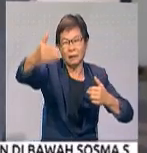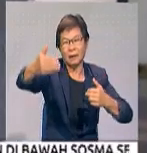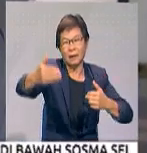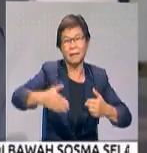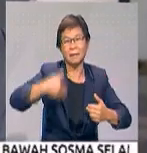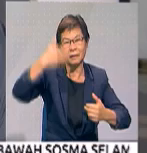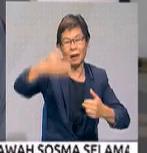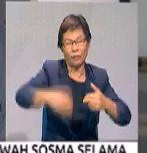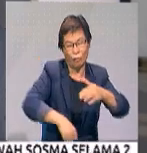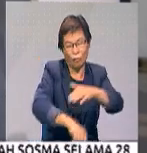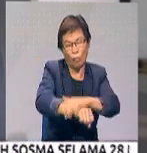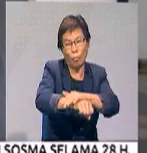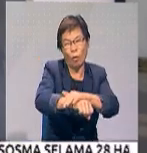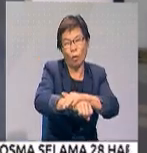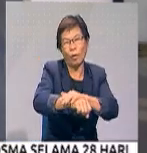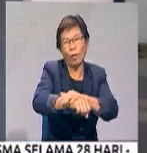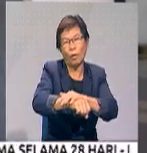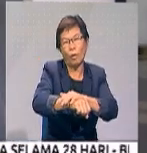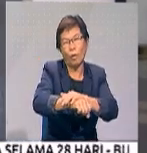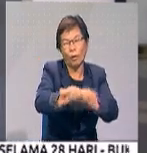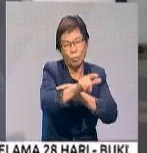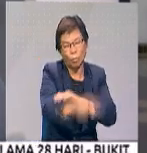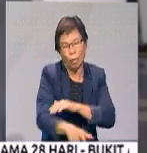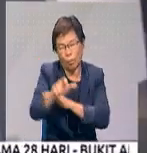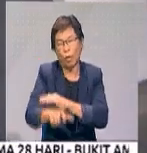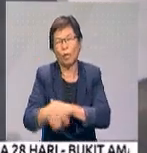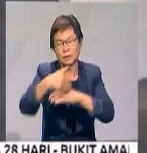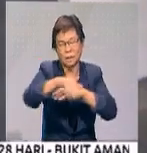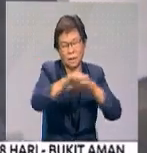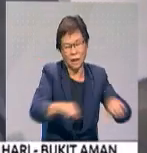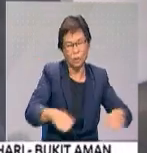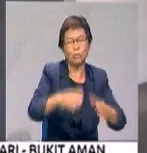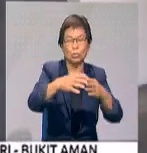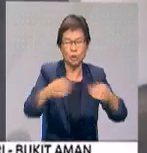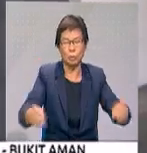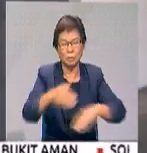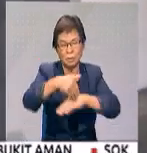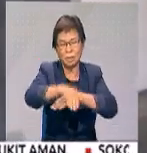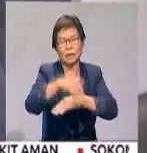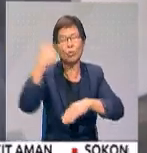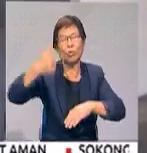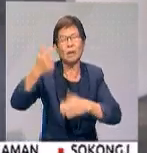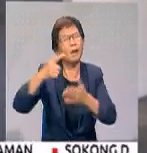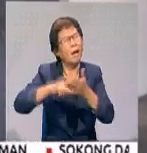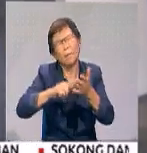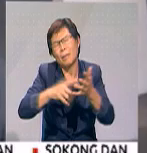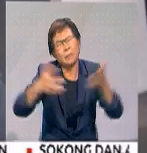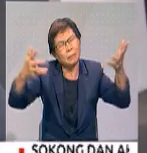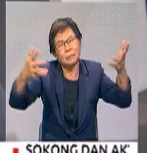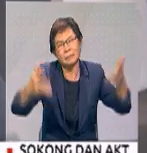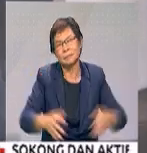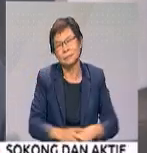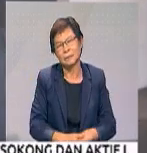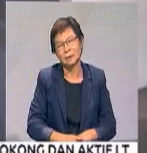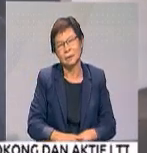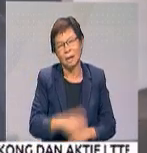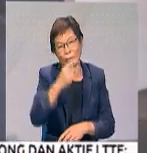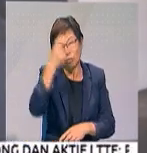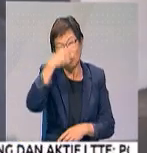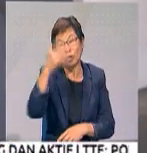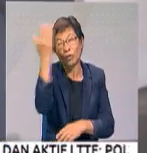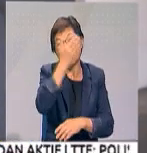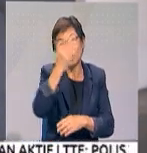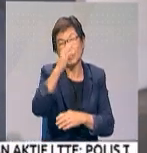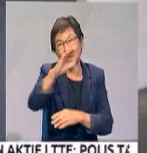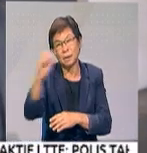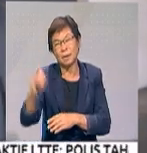football star, you know, we need to send that kid to Japan, we need to send him to London, whatever it takes. So, and also for the film industry.